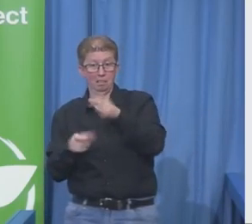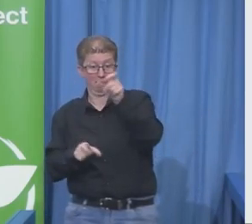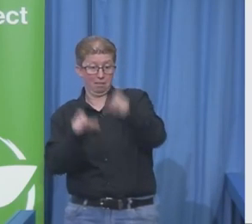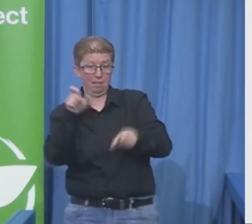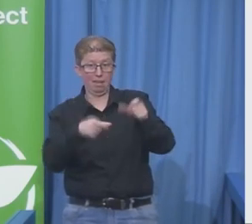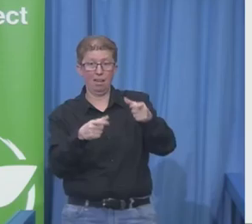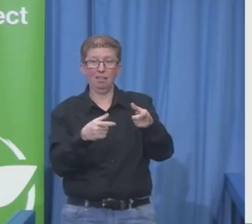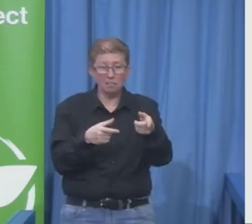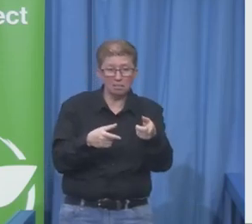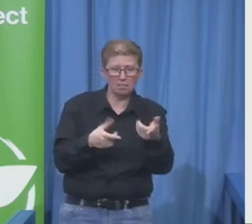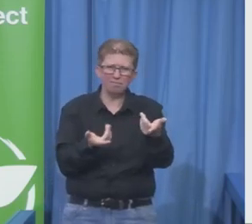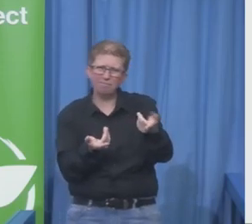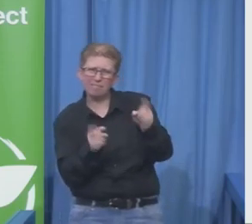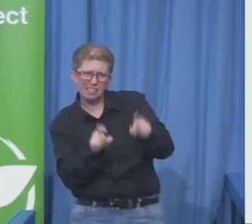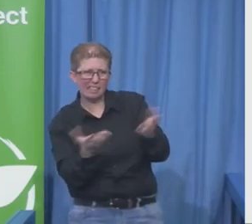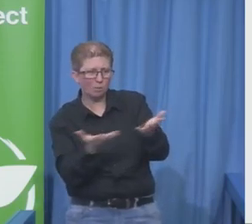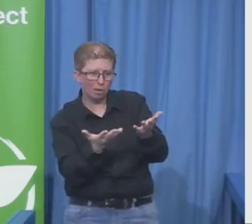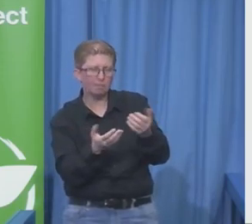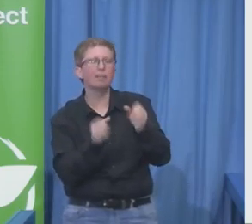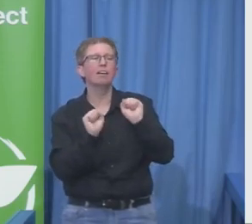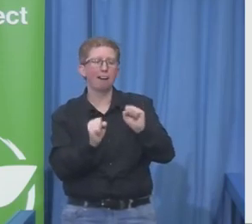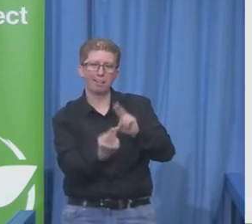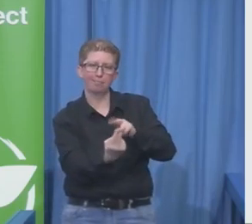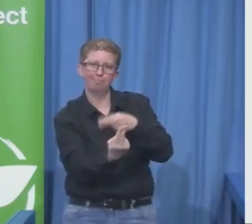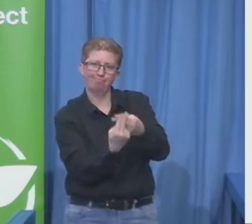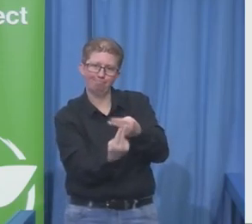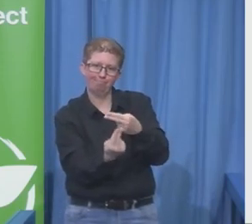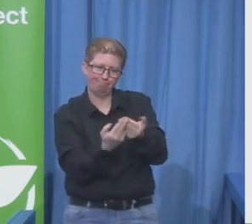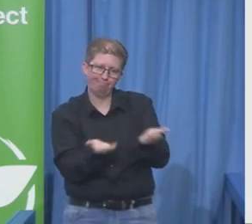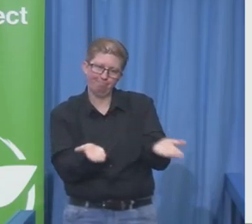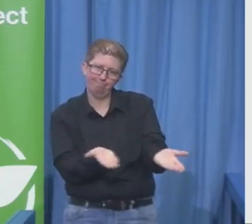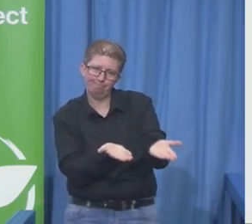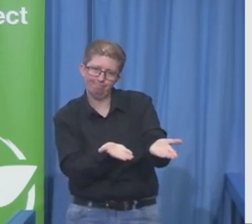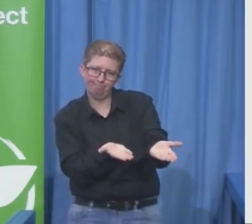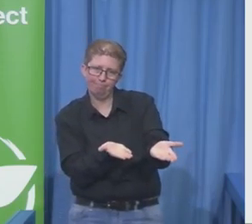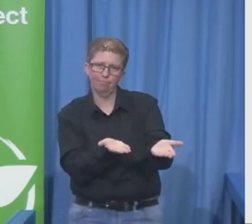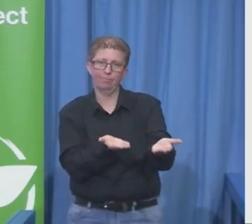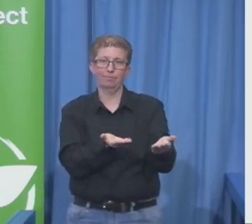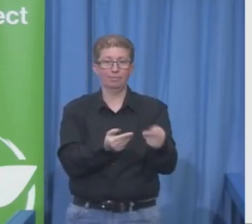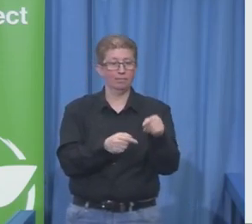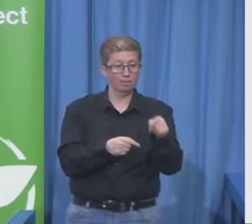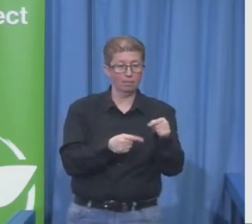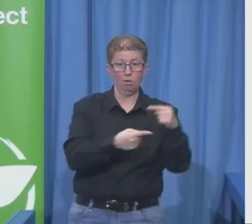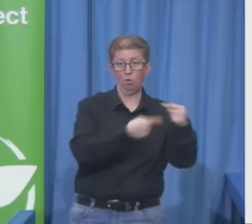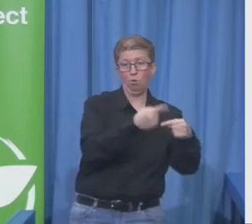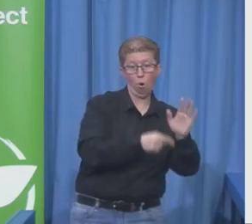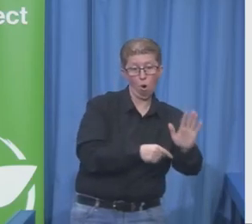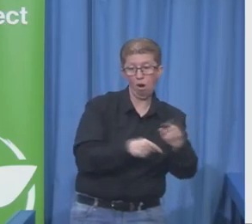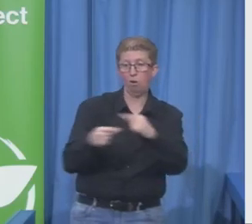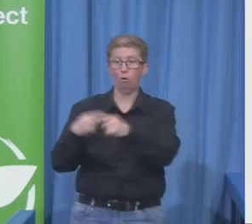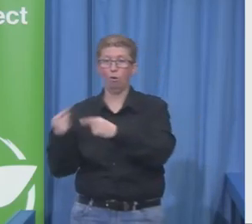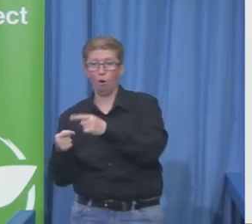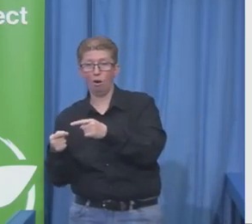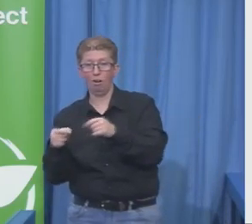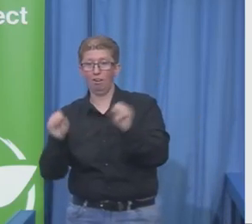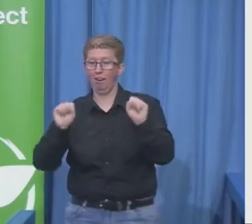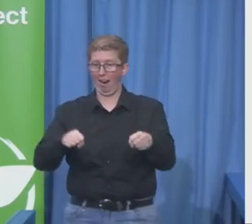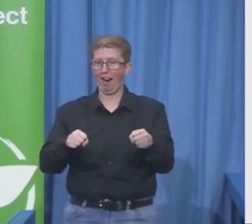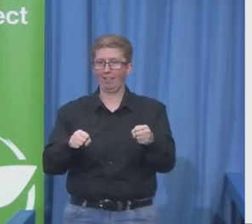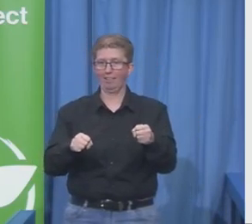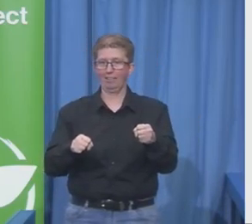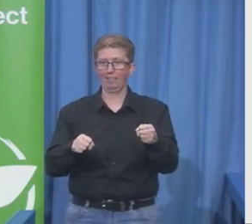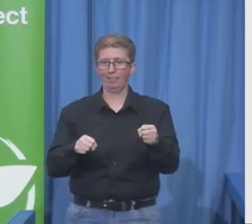her compete with others doing a similar role. Our recruitment team is